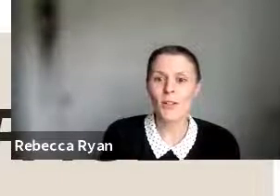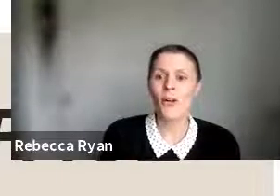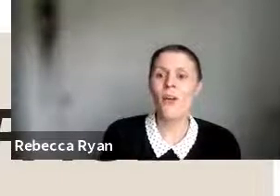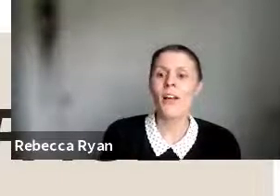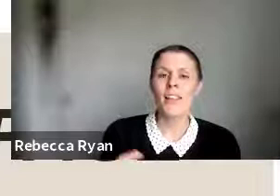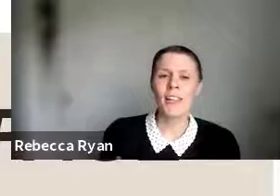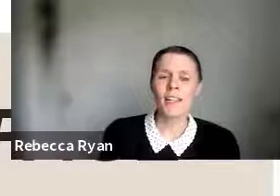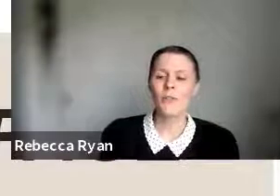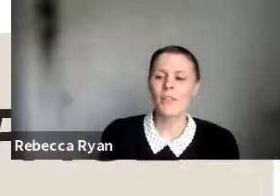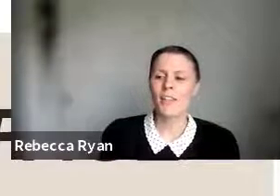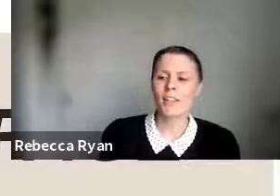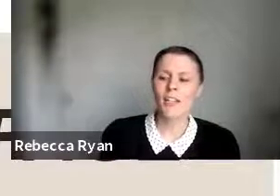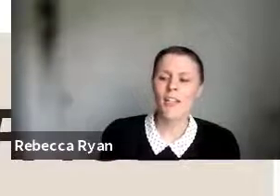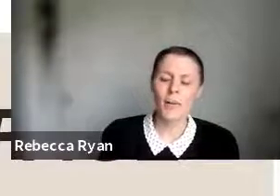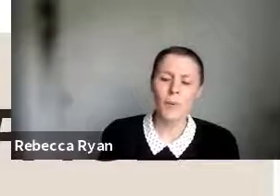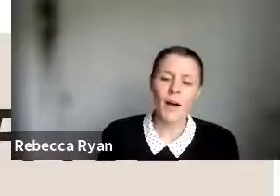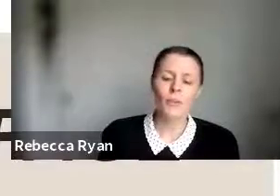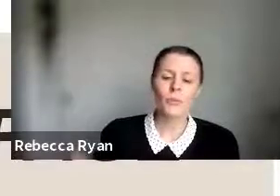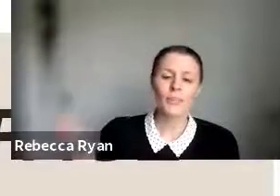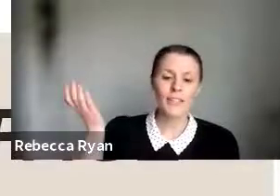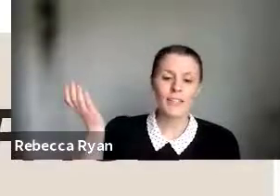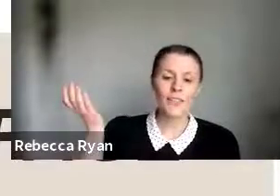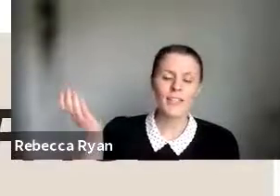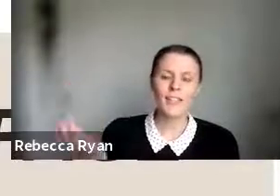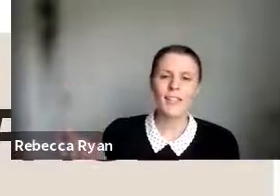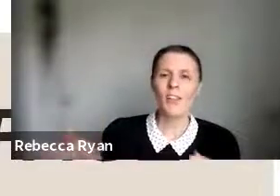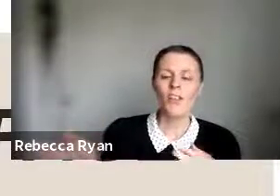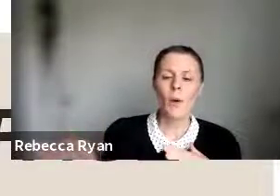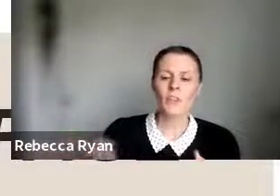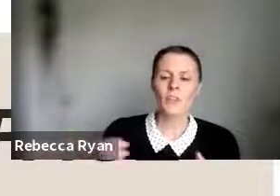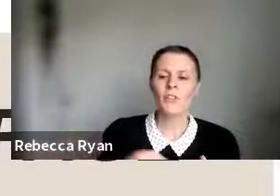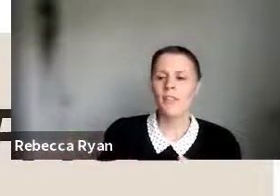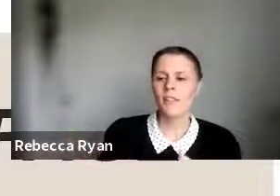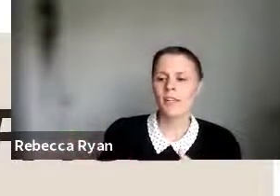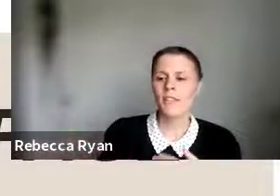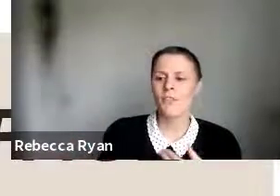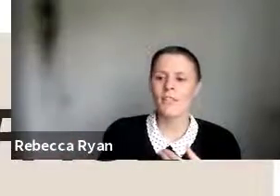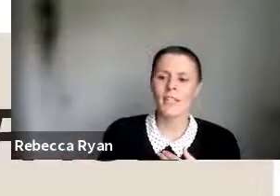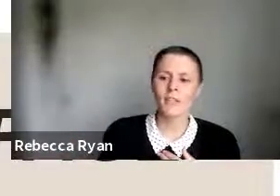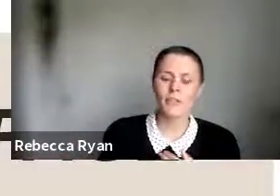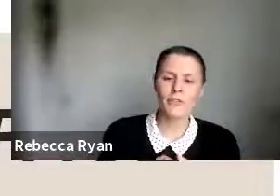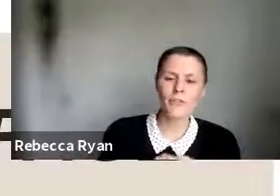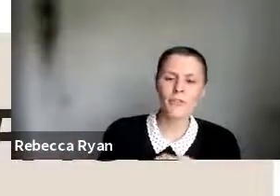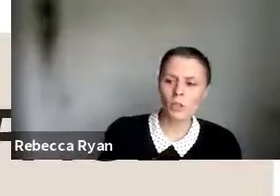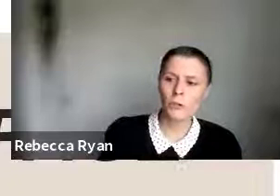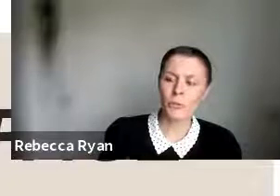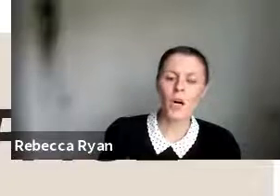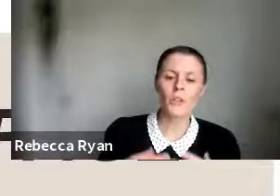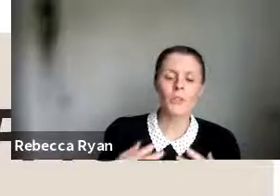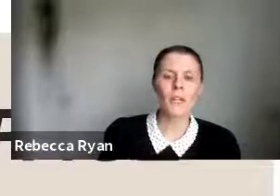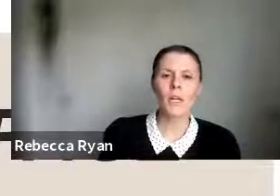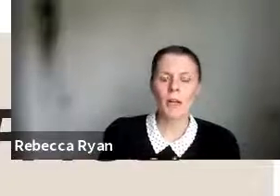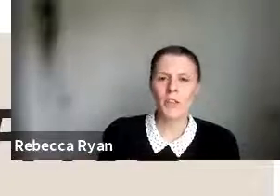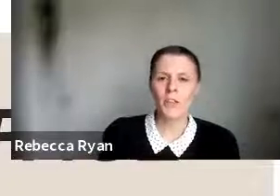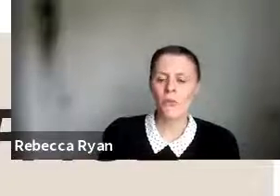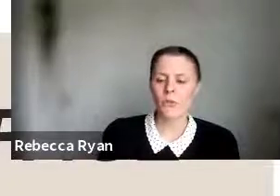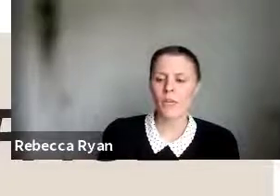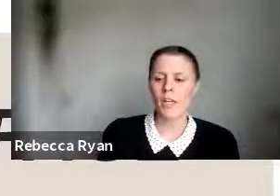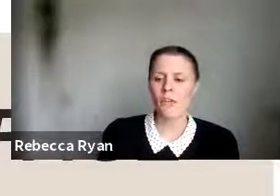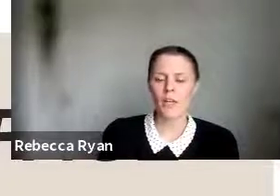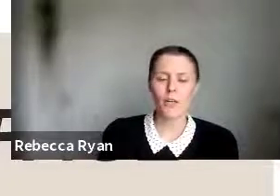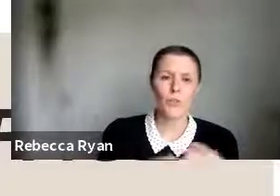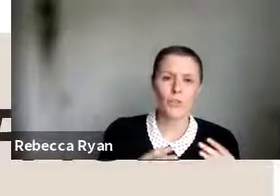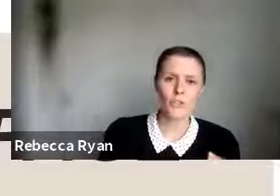days ago, they announced that the pause was lifted. The Western State Scientific Safety Review Work Group also recommended the use